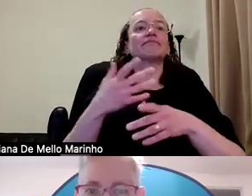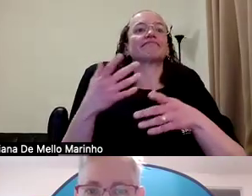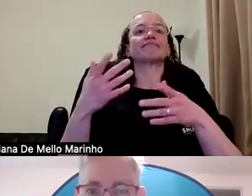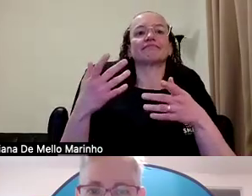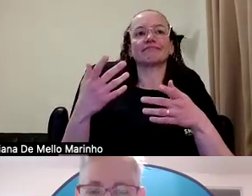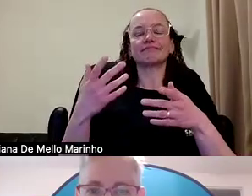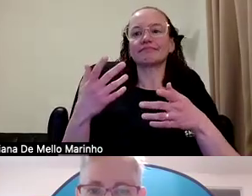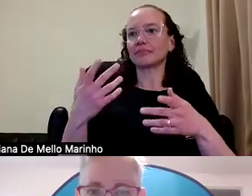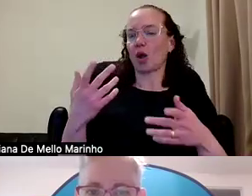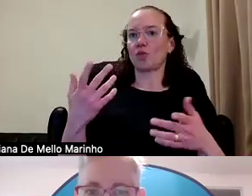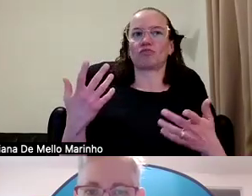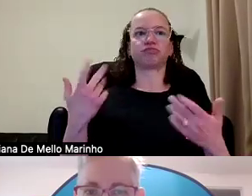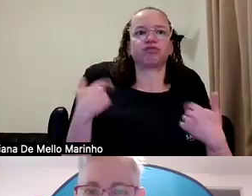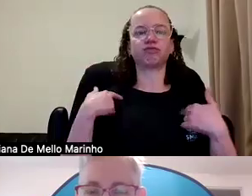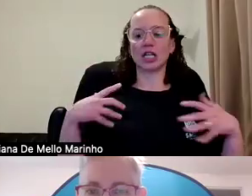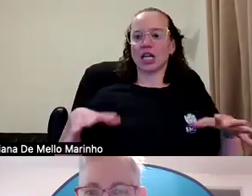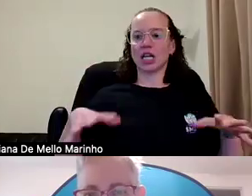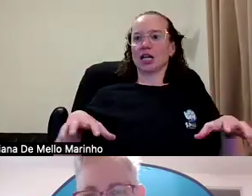So if you see your patient,